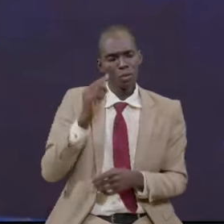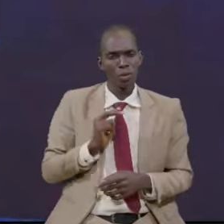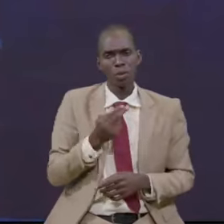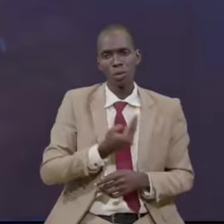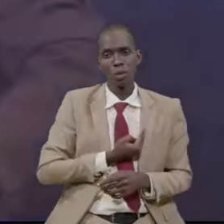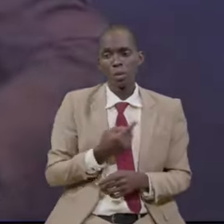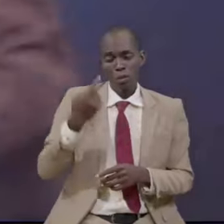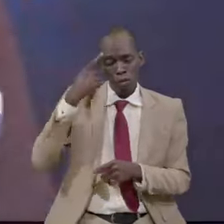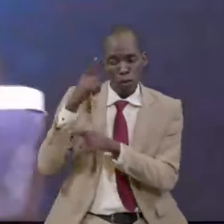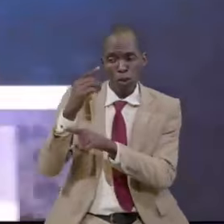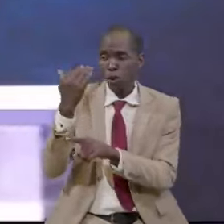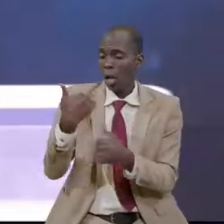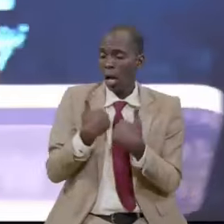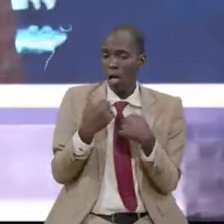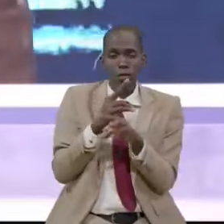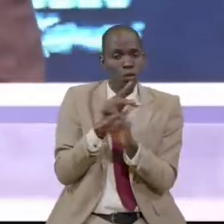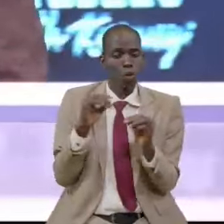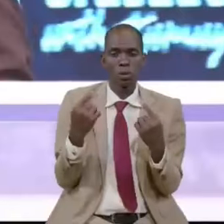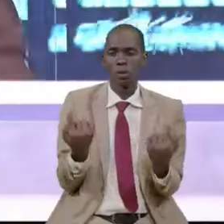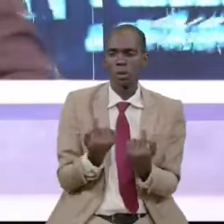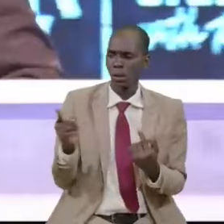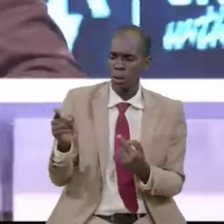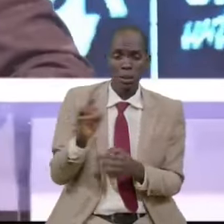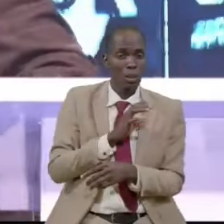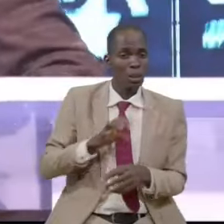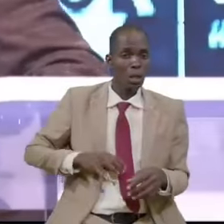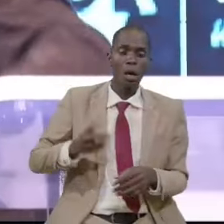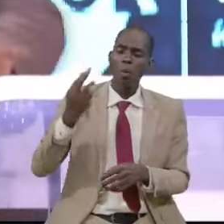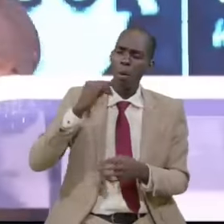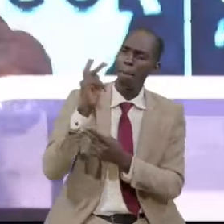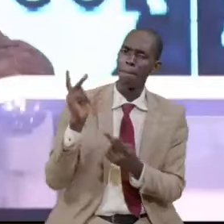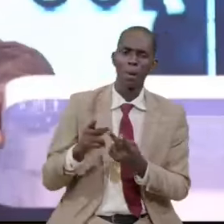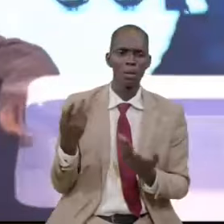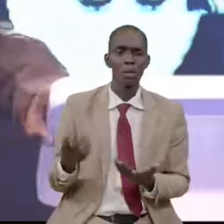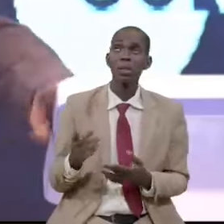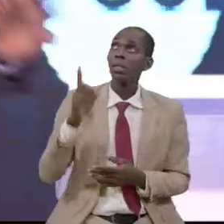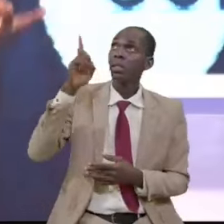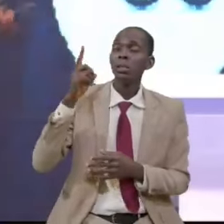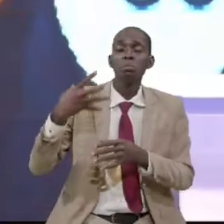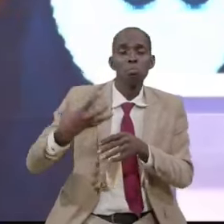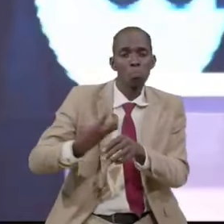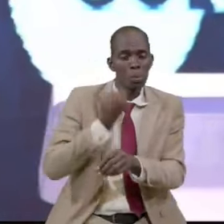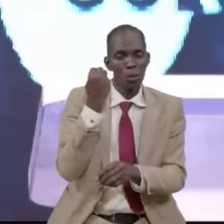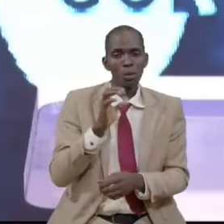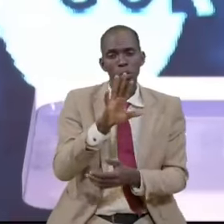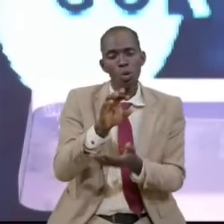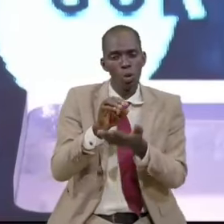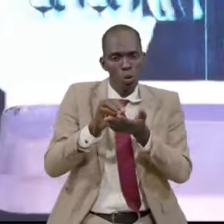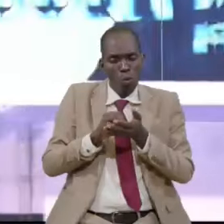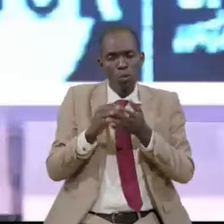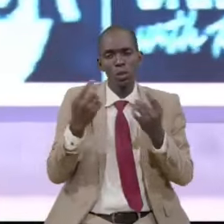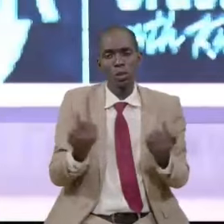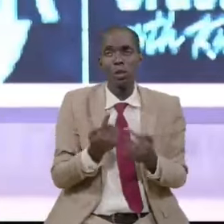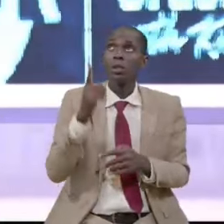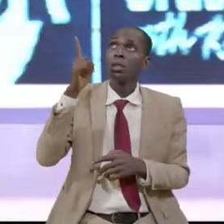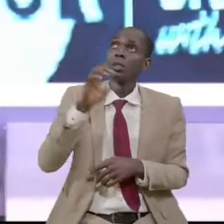your iniquity, he took your imperfection, he took your transgression, he took your sin